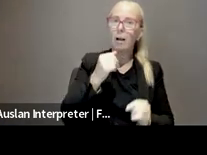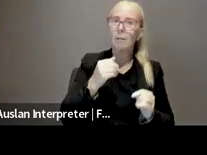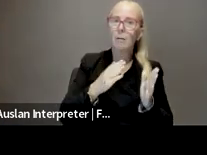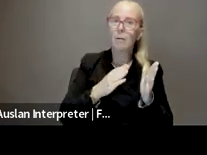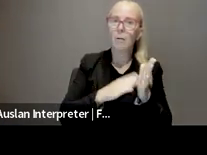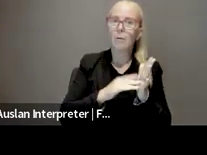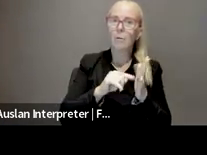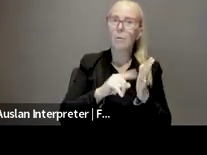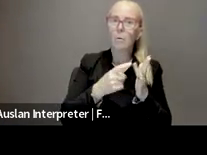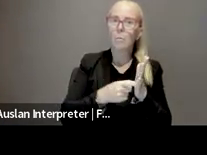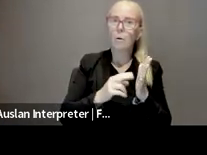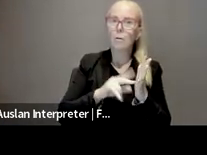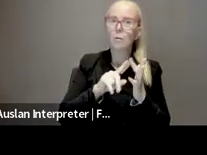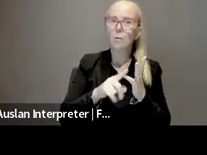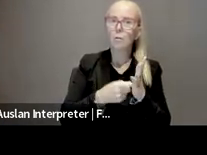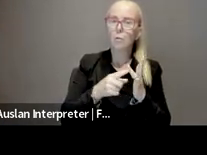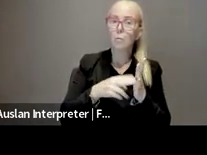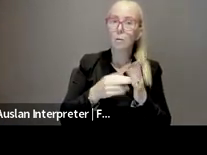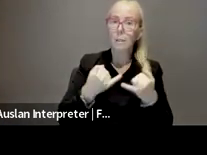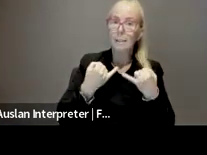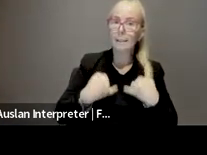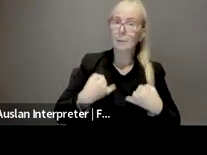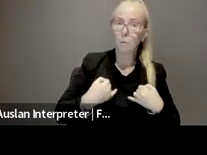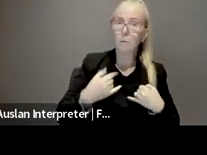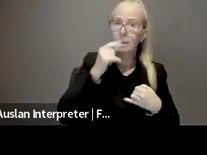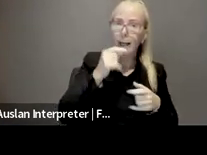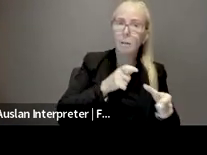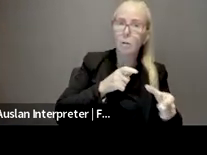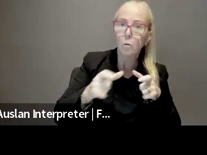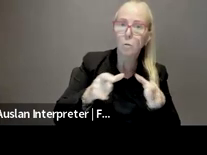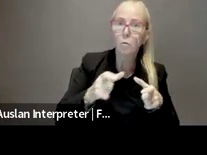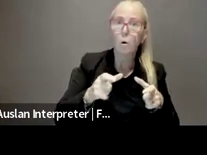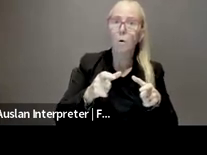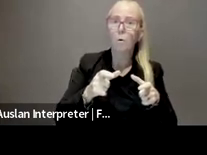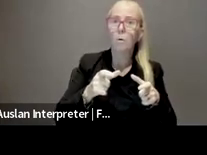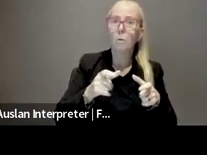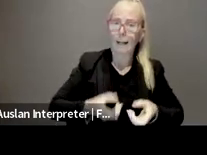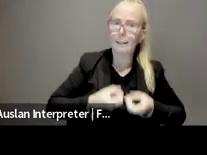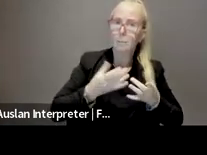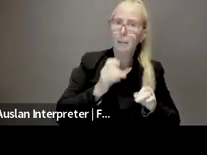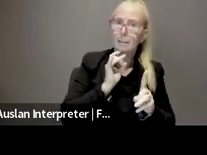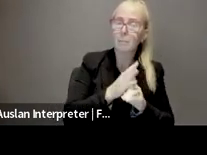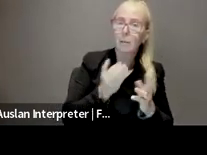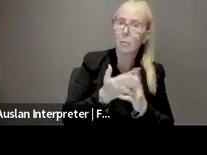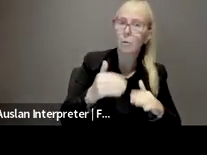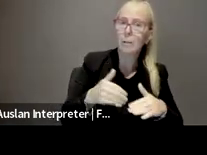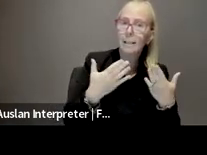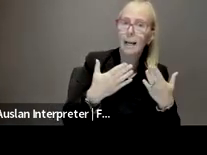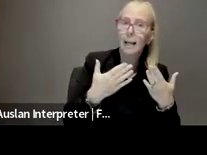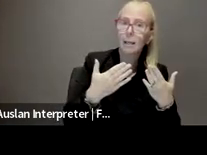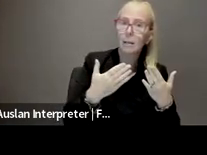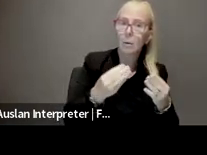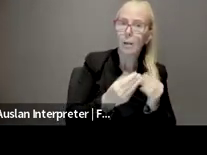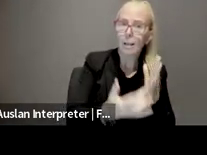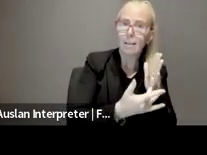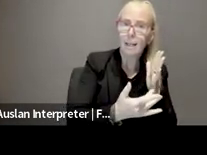facial movements during the day to express their needs. However, at night, their devices are turned off, and there